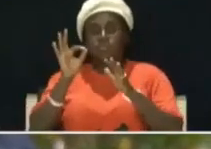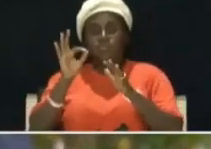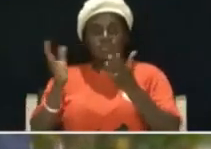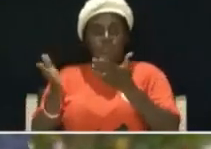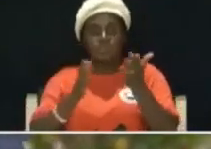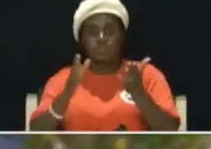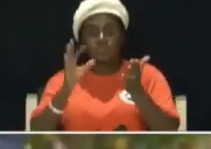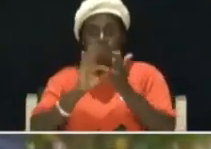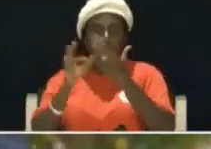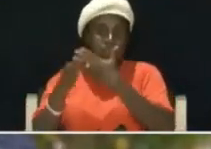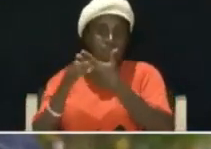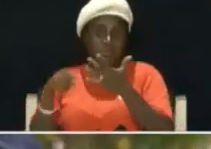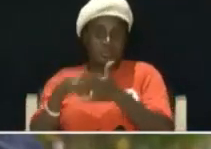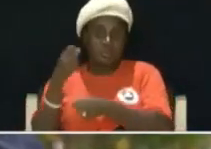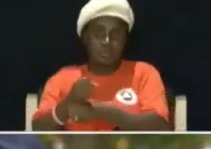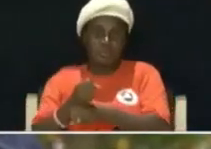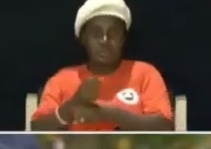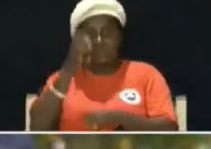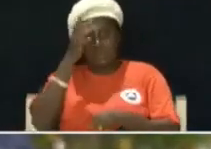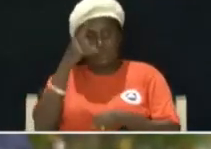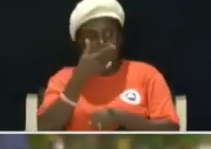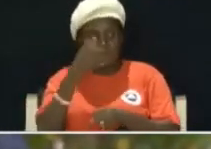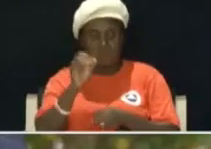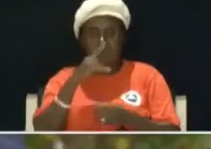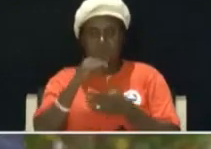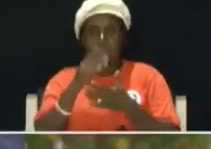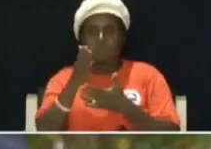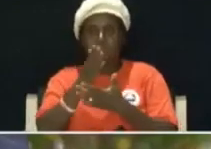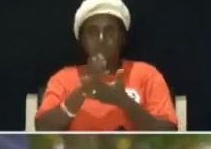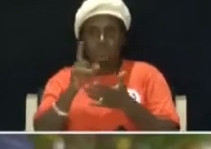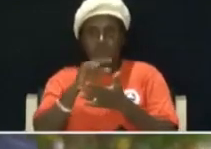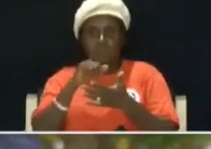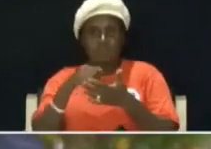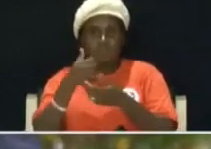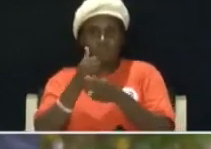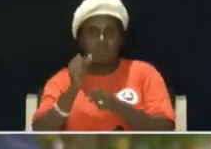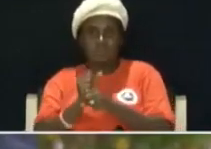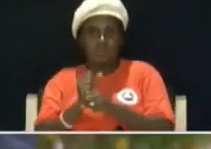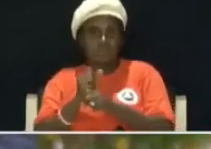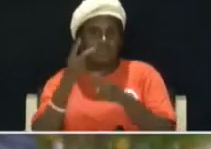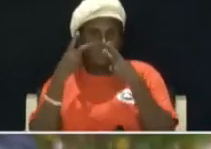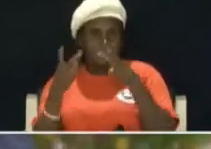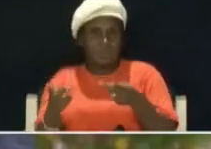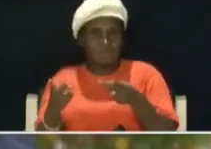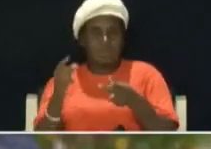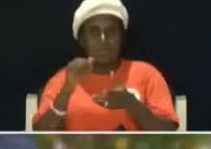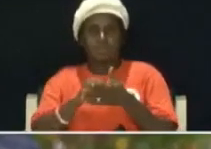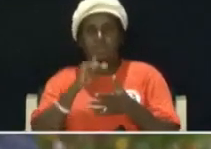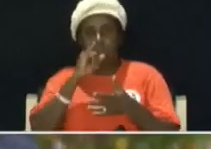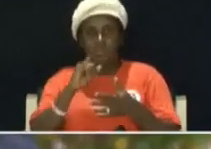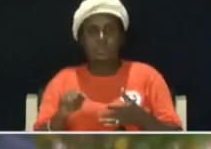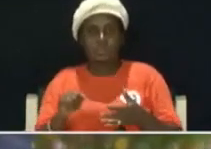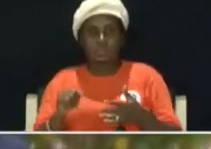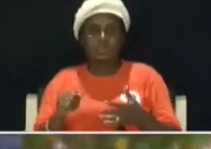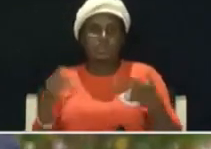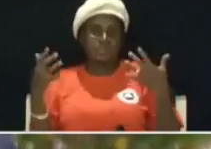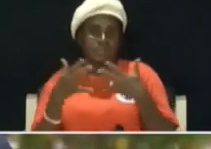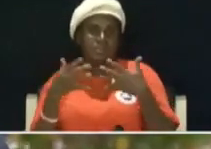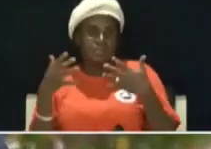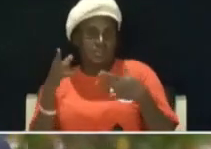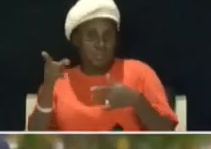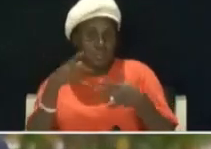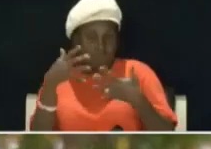and Daddy Gio said that somebody, there's something you can see that's making you afraid that God is going to melt it,